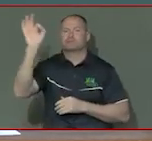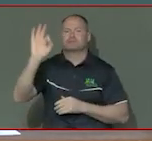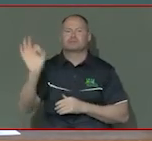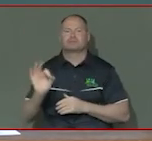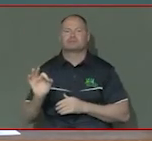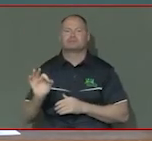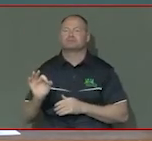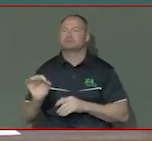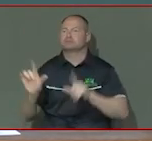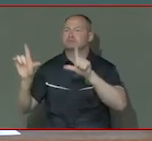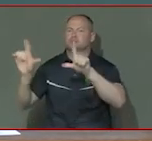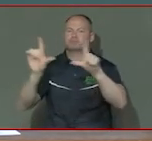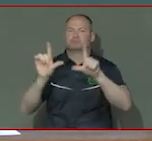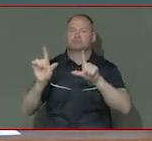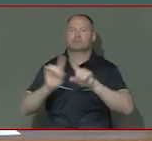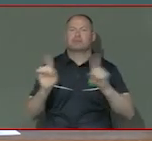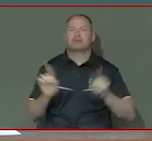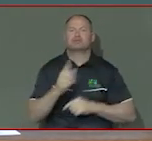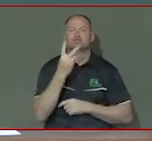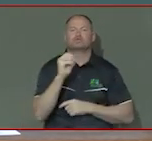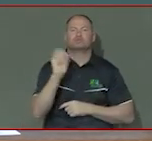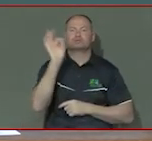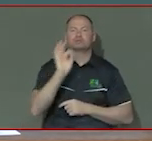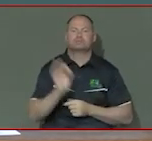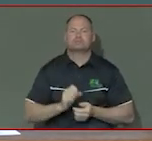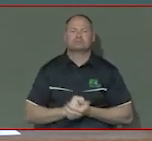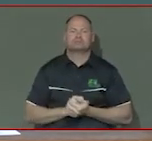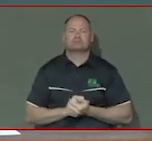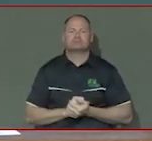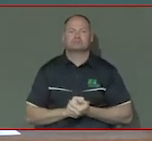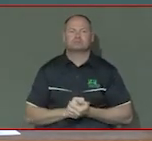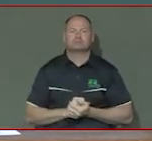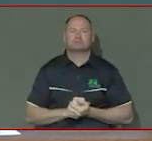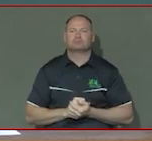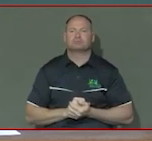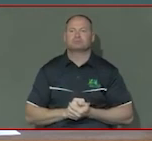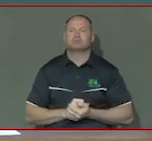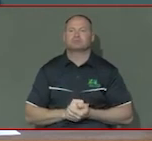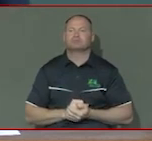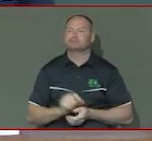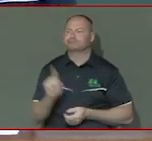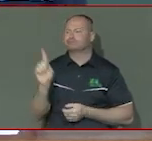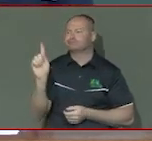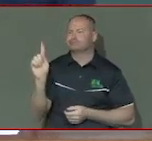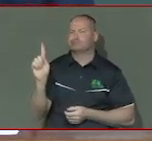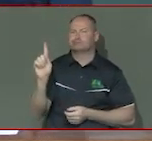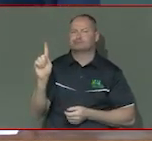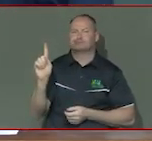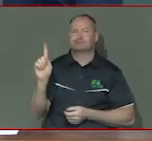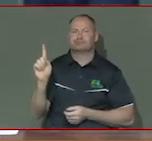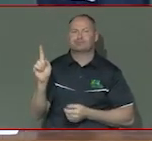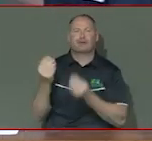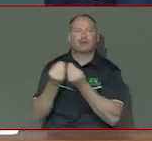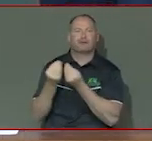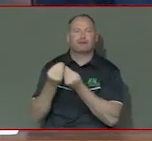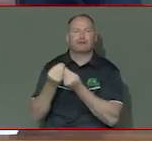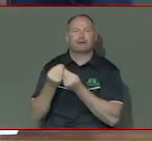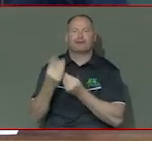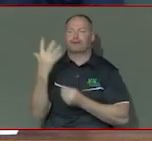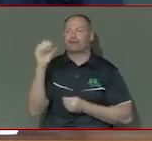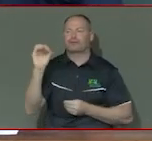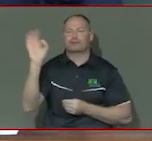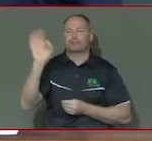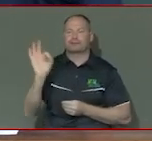50%, and when you get there, it's only 20%. That one thing that was 50% was sold already. So if they have a